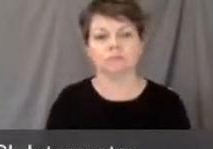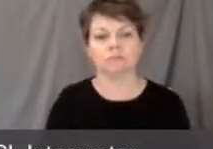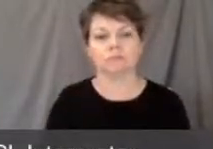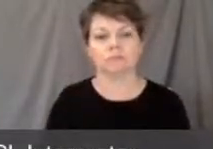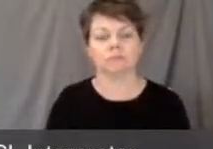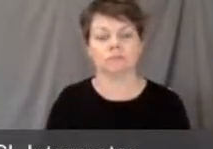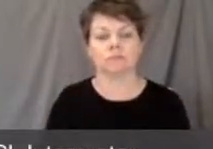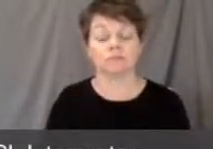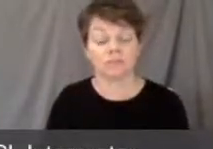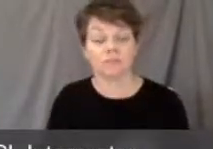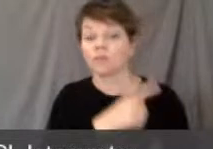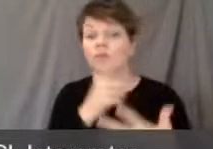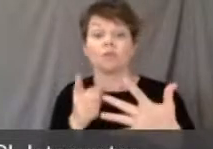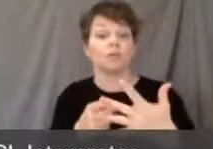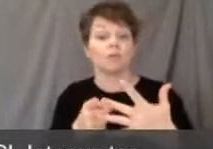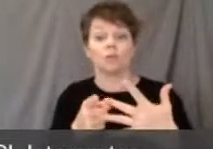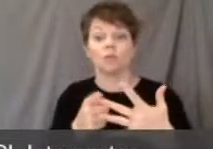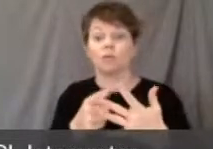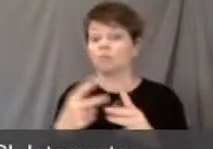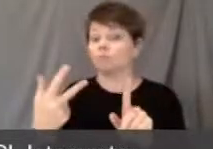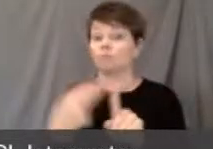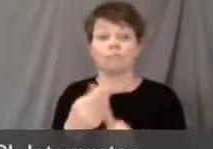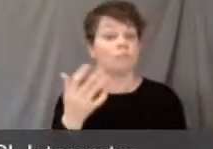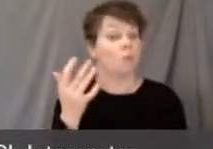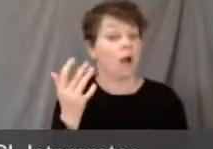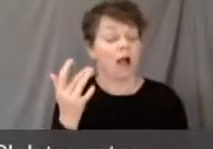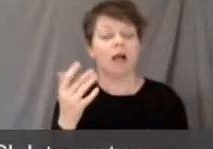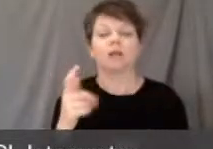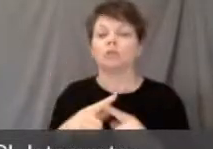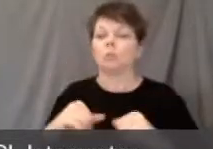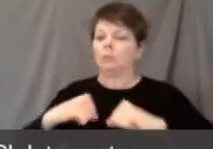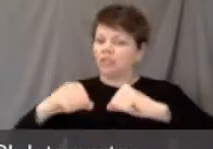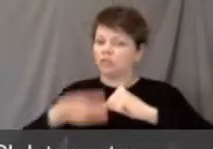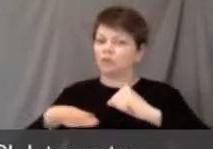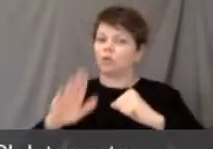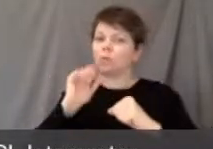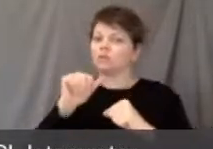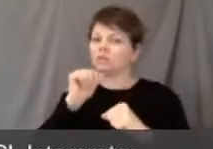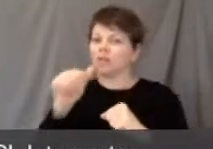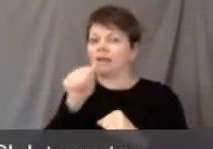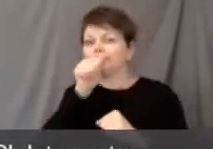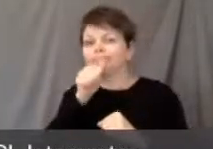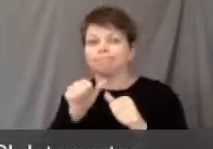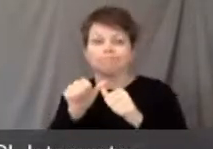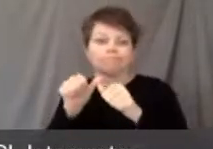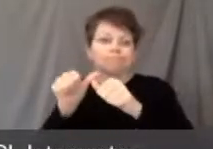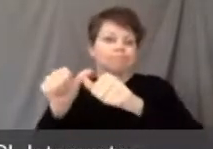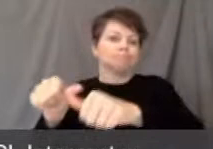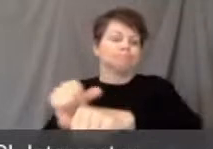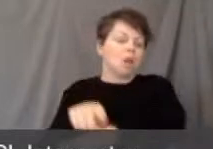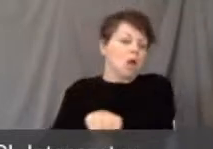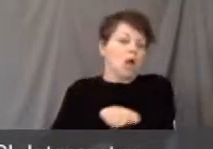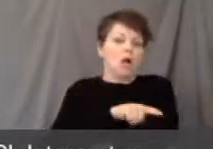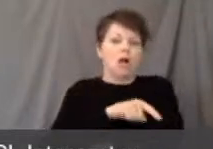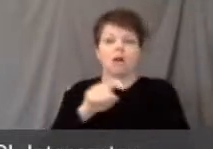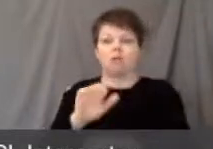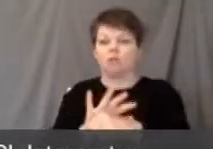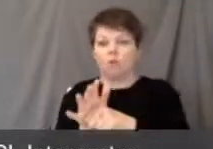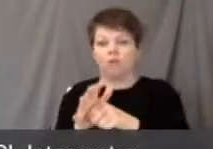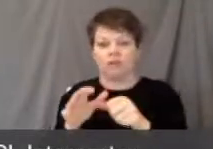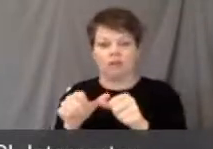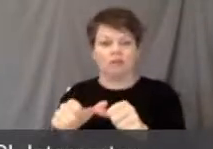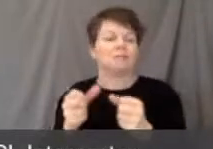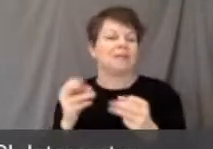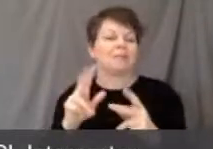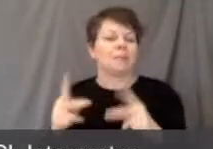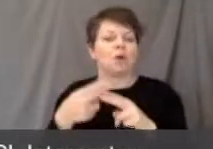Third would be to protect children from long COVID or long haul COVID or post-COVID syndrome. There's a lot of different